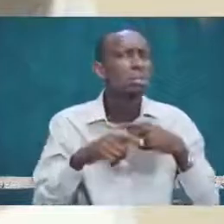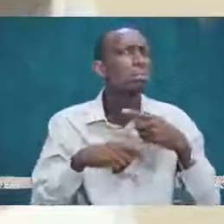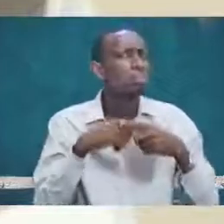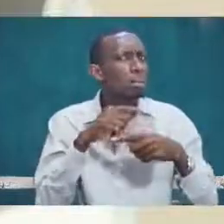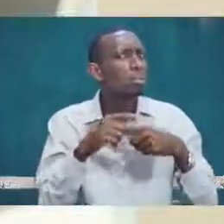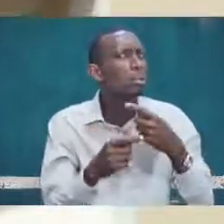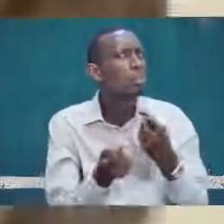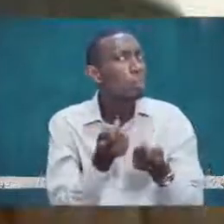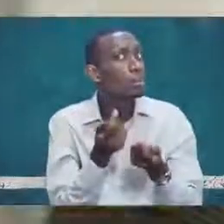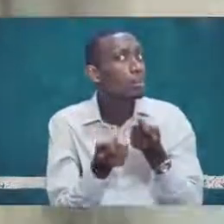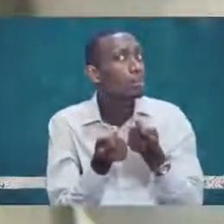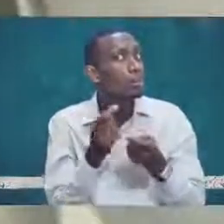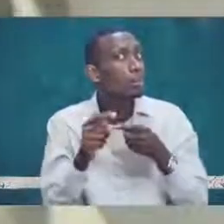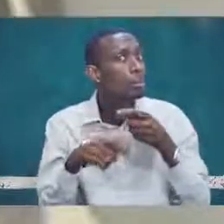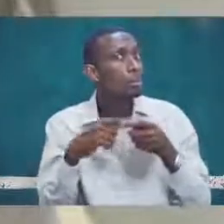heating.